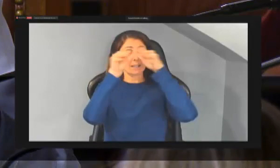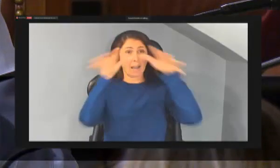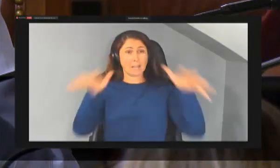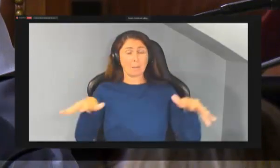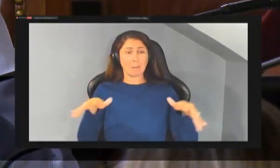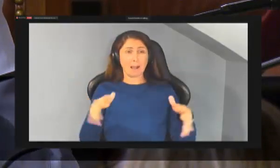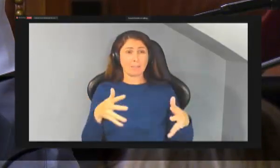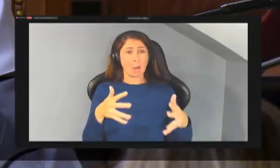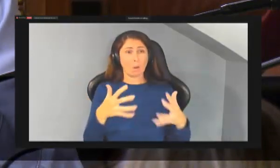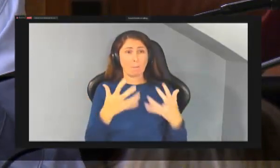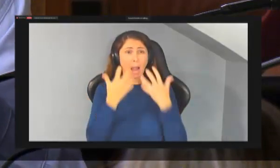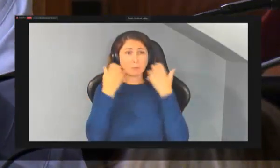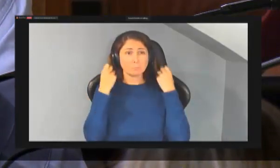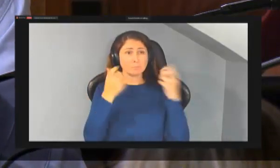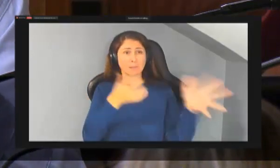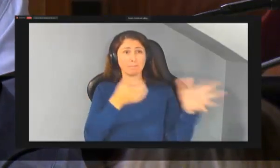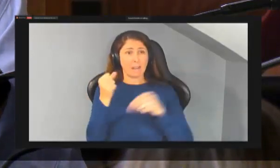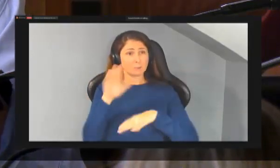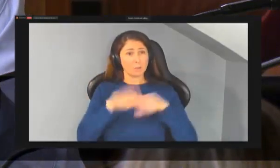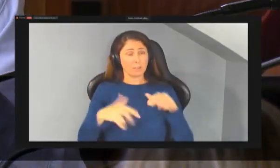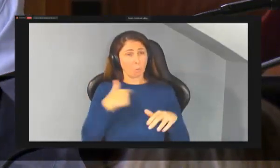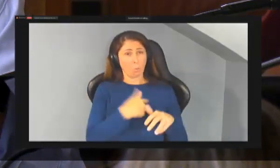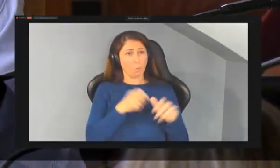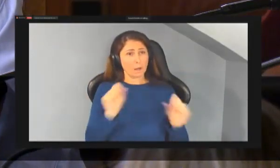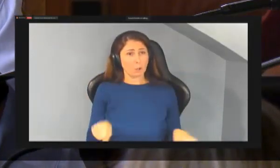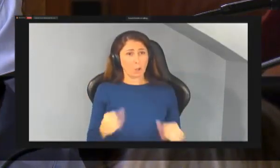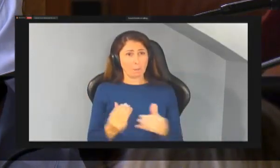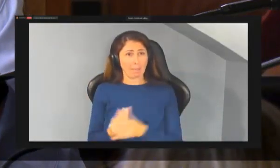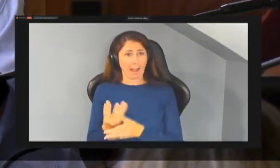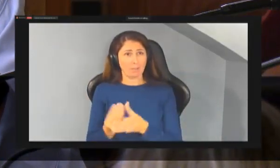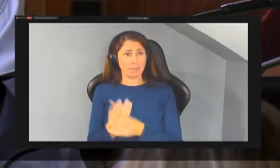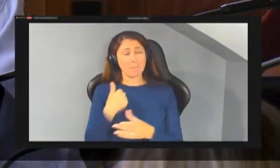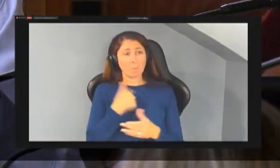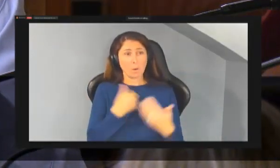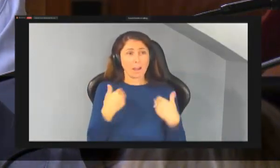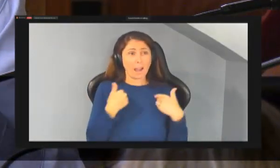we could replant them. And we had all kinds of strategies to